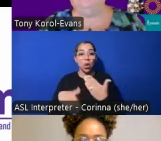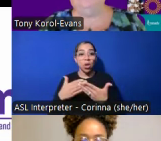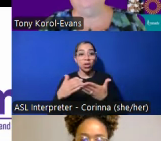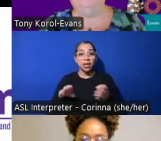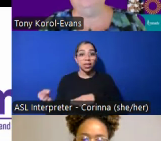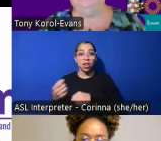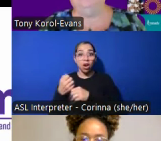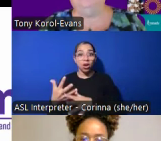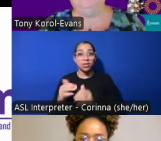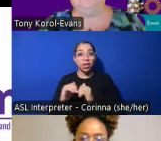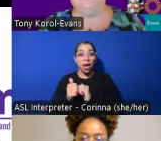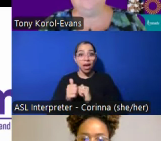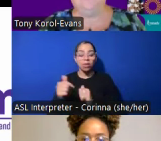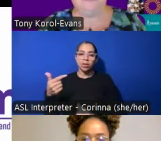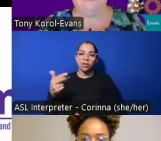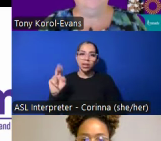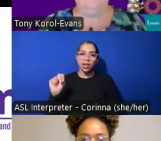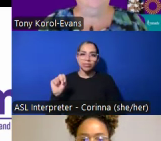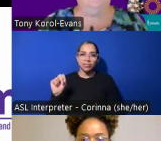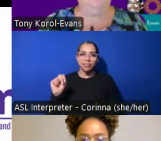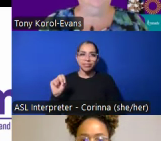gun.